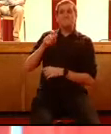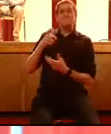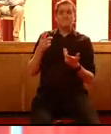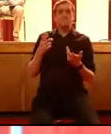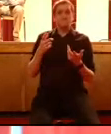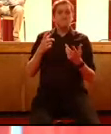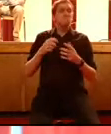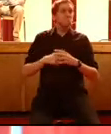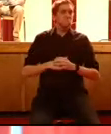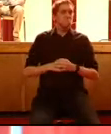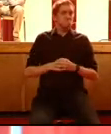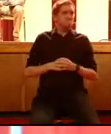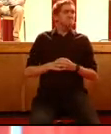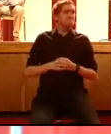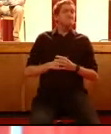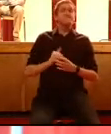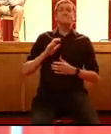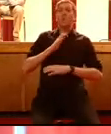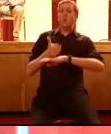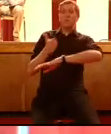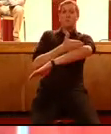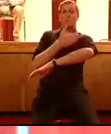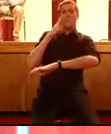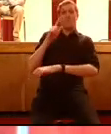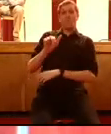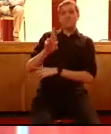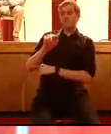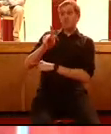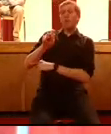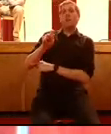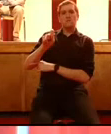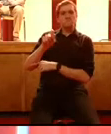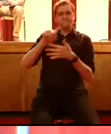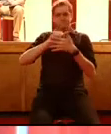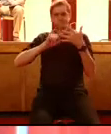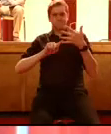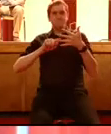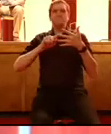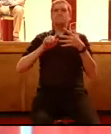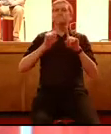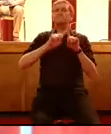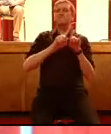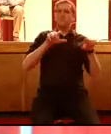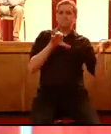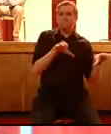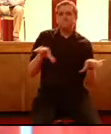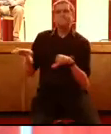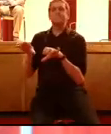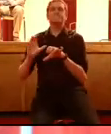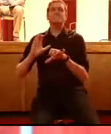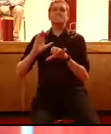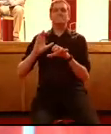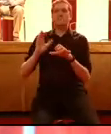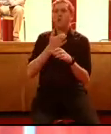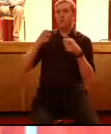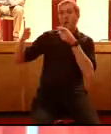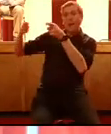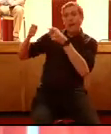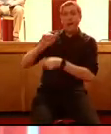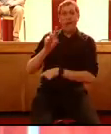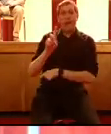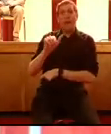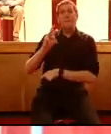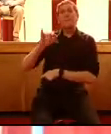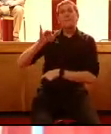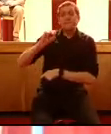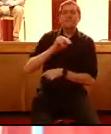legitimately. Our improvements in the graduation rate are due to the following concentrated efforts of administration and teachers. We have a